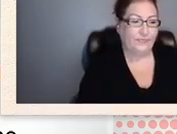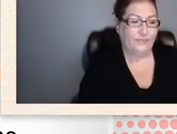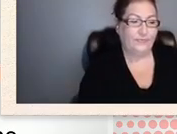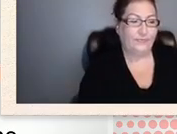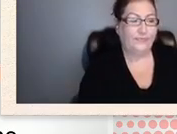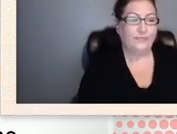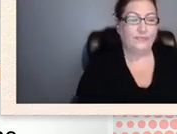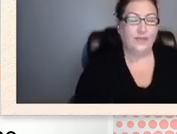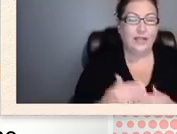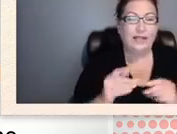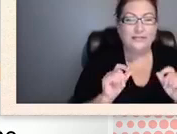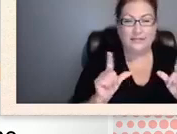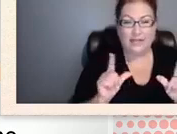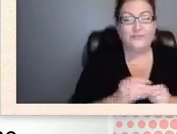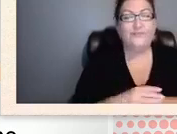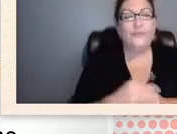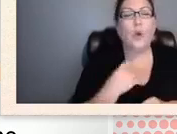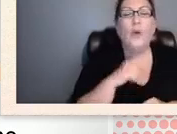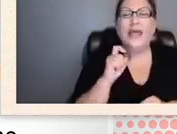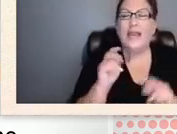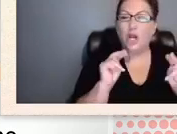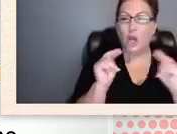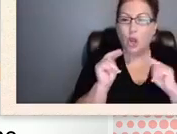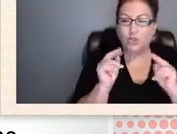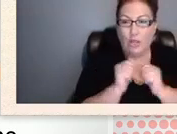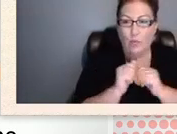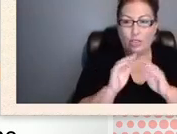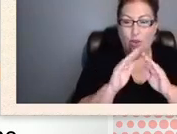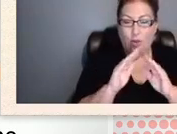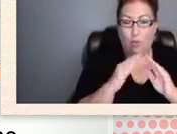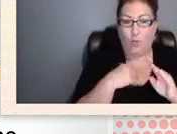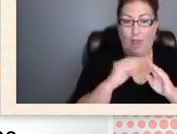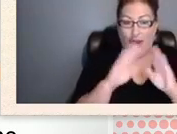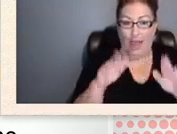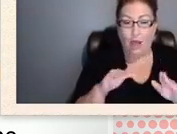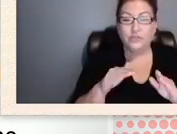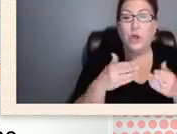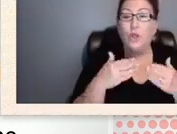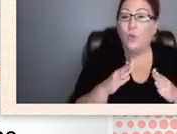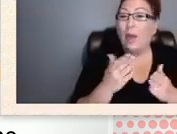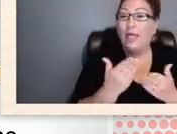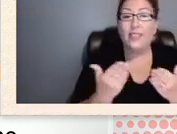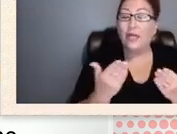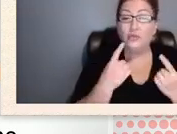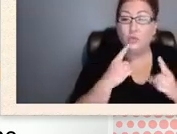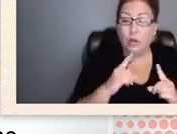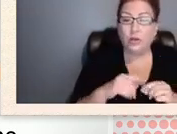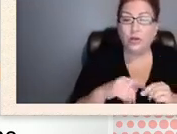We needed to negotiate with the White House. The way things worked is the Senate